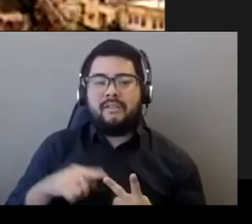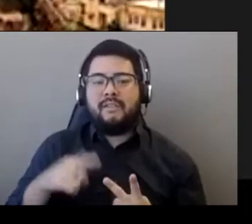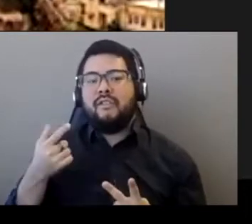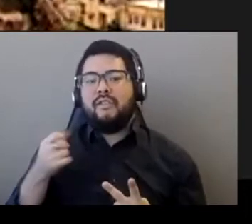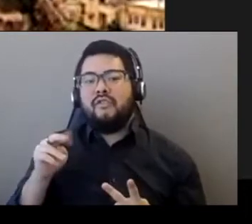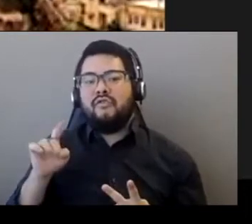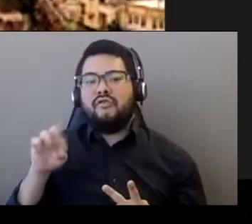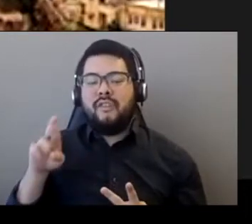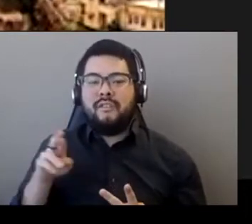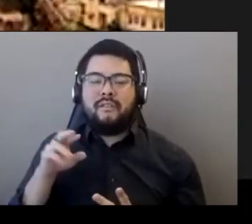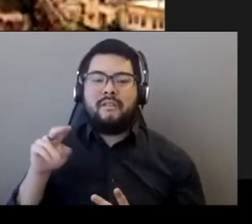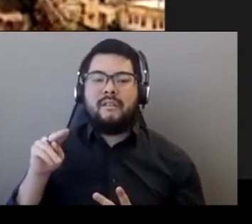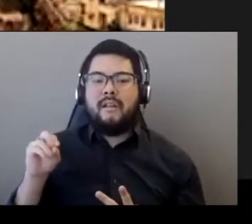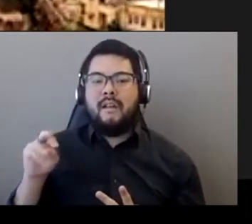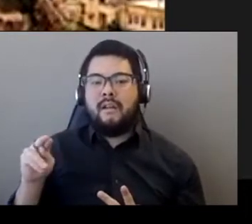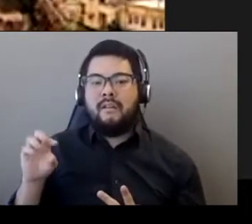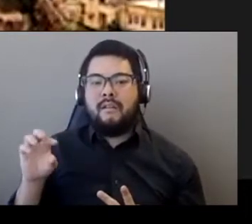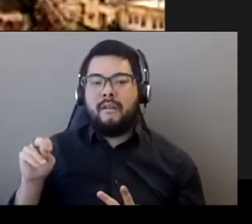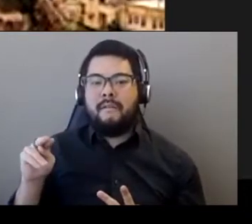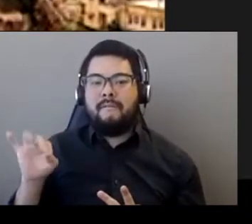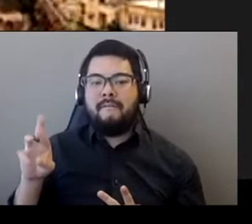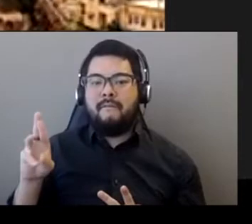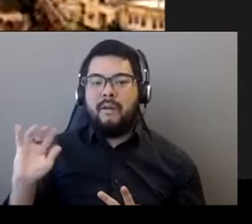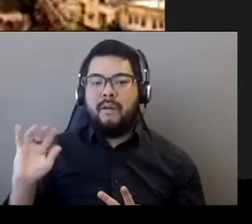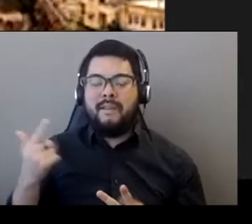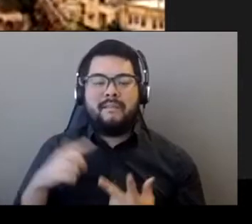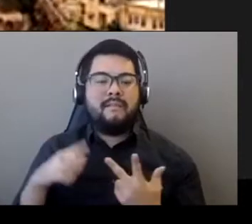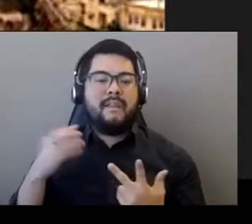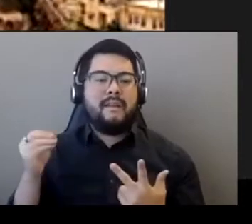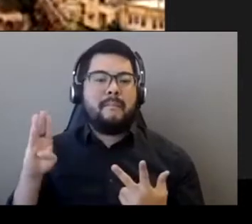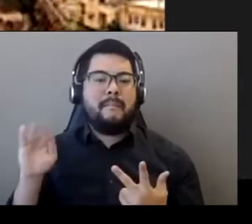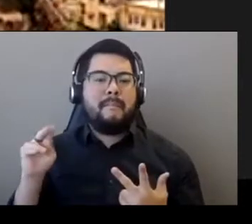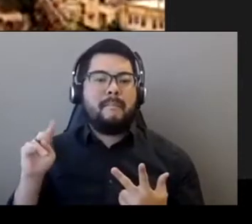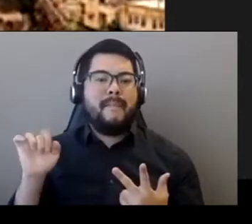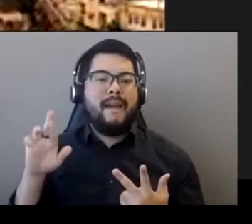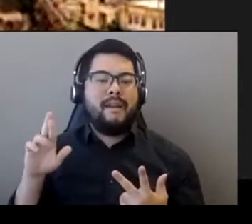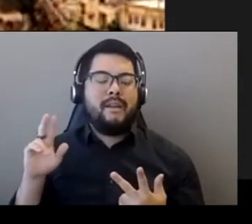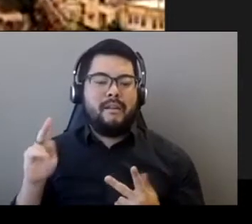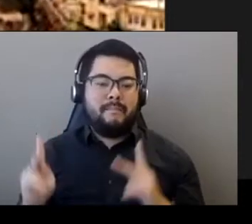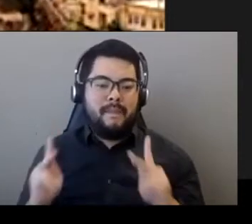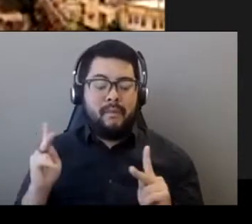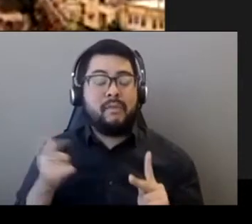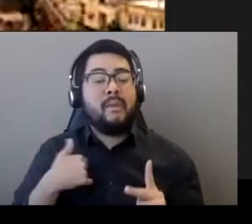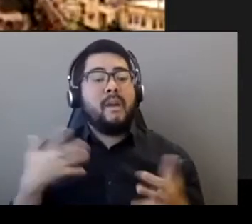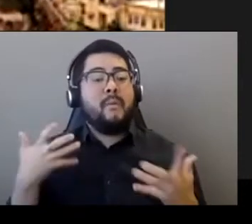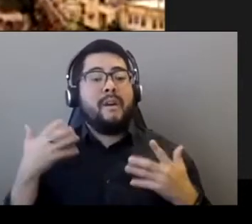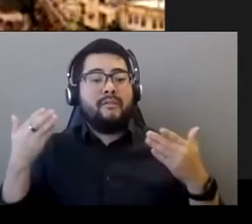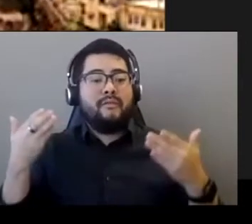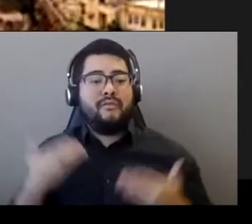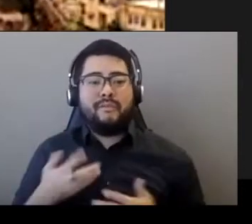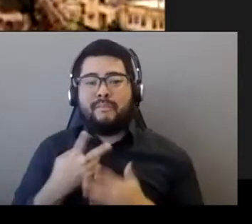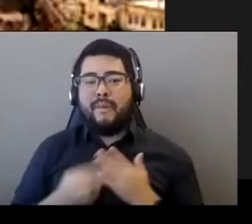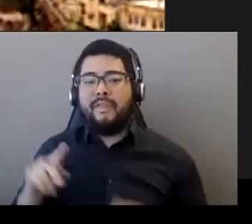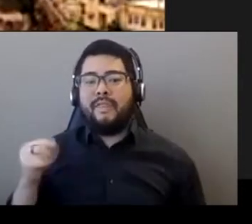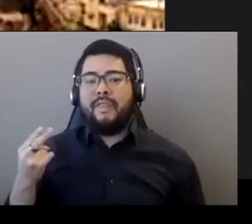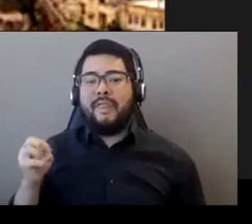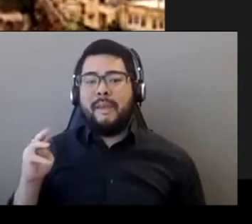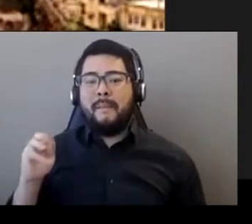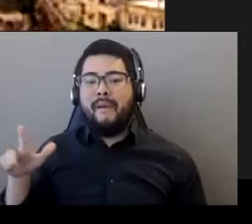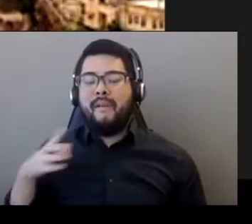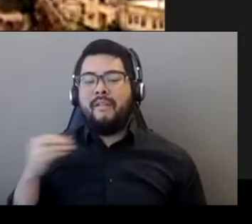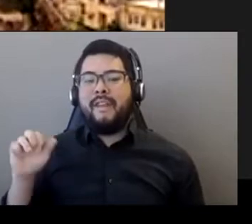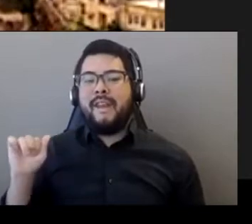non-binary people. So let us welcome Thamal and Ash, who will introduce our speaker, Dr. Vijay